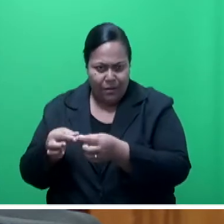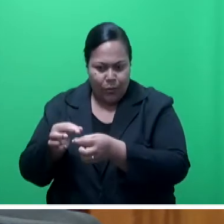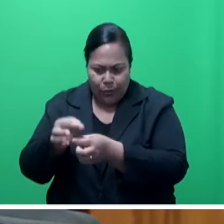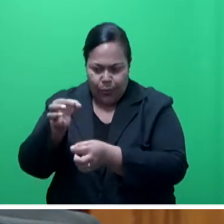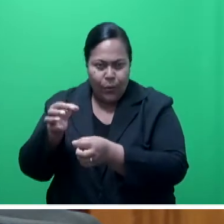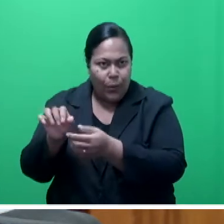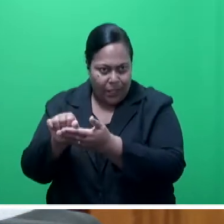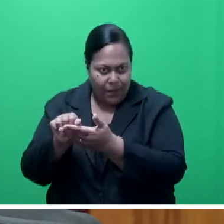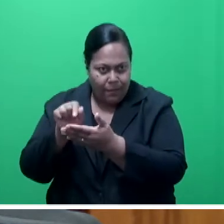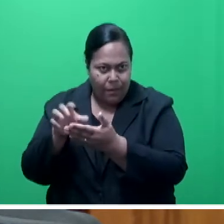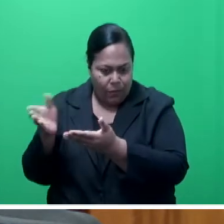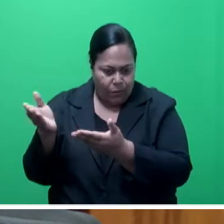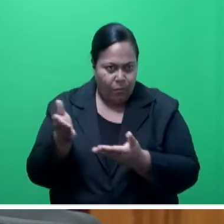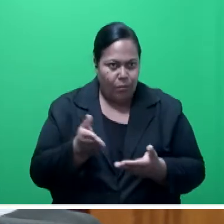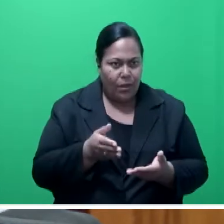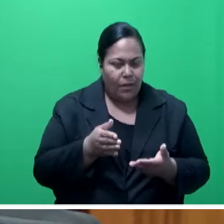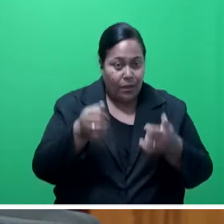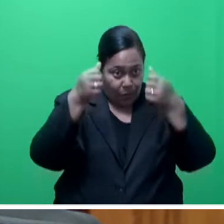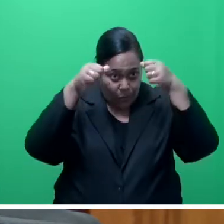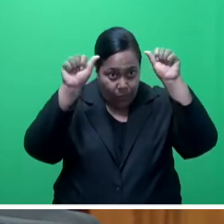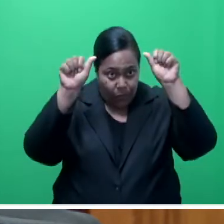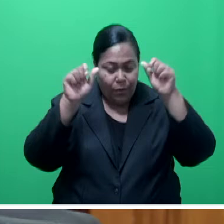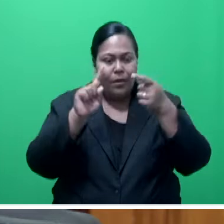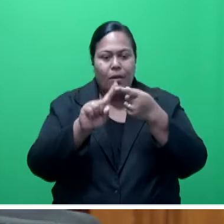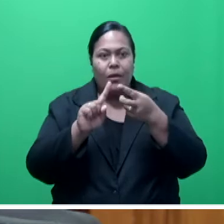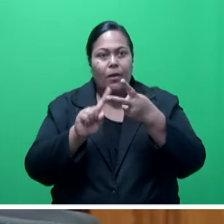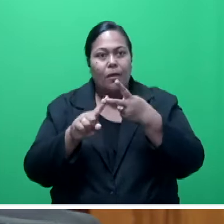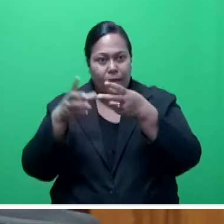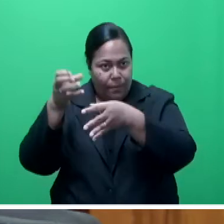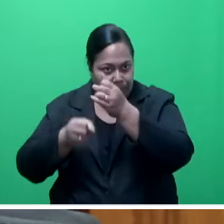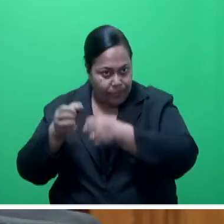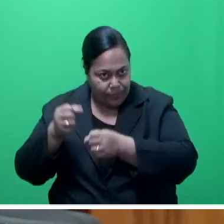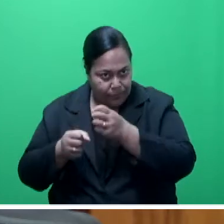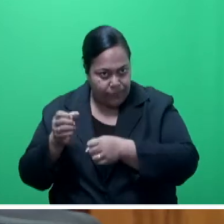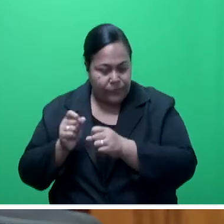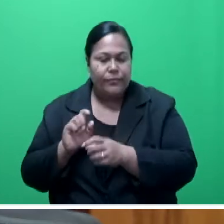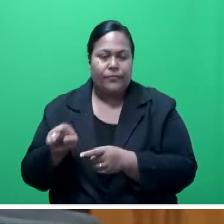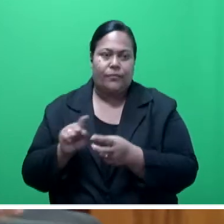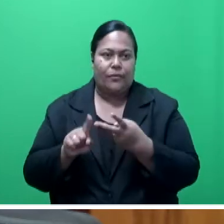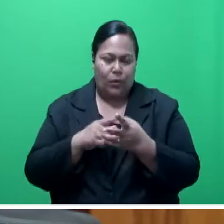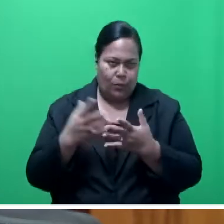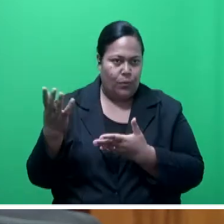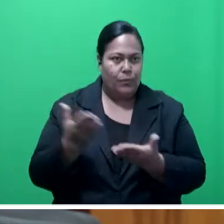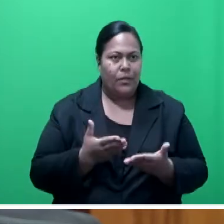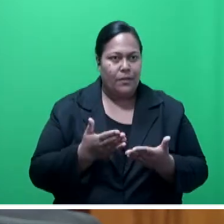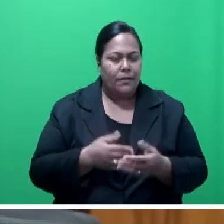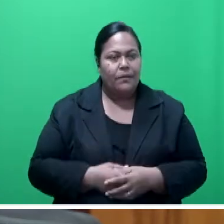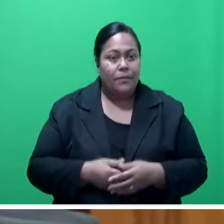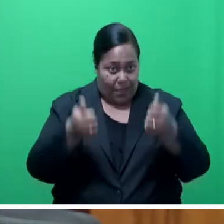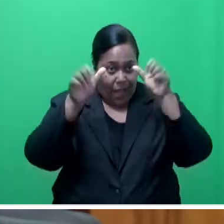breed, beef cattle breed, which I'm going to explain in a second, Mr. Speaker. So, Mr. Speaker,